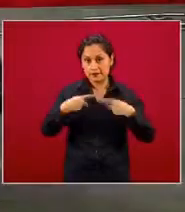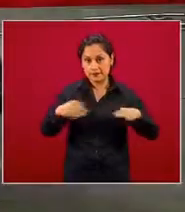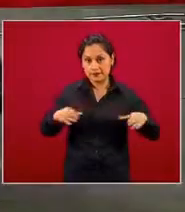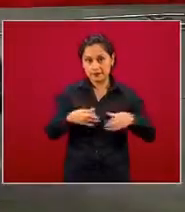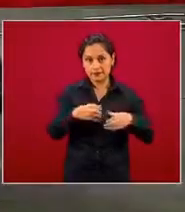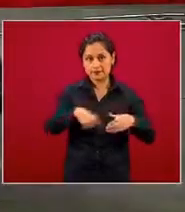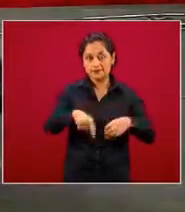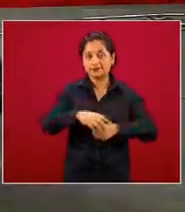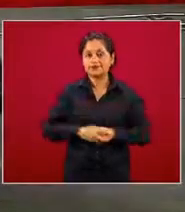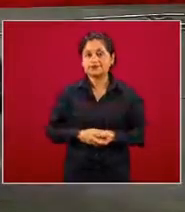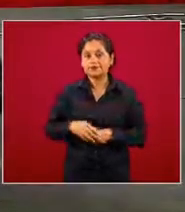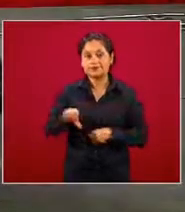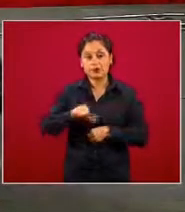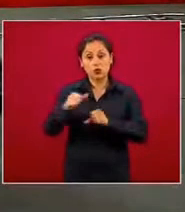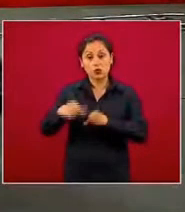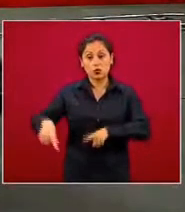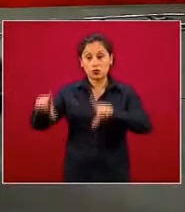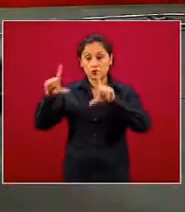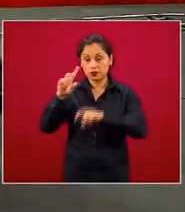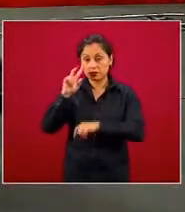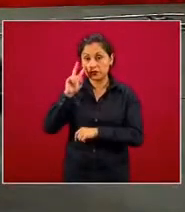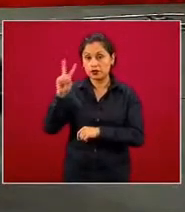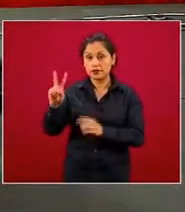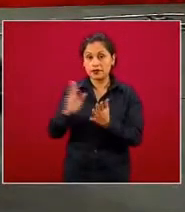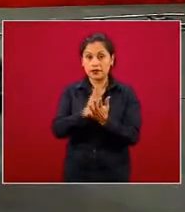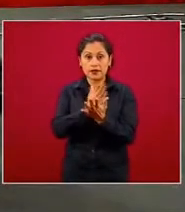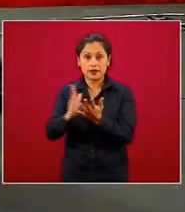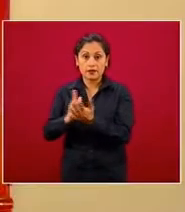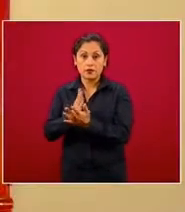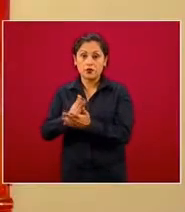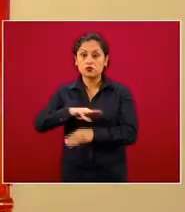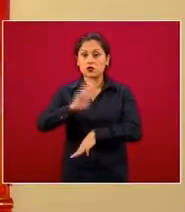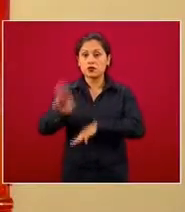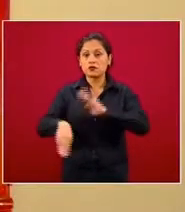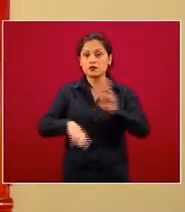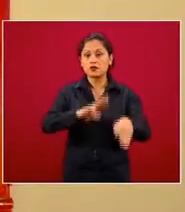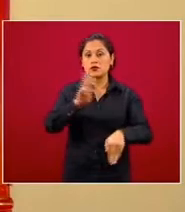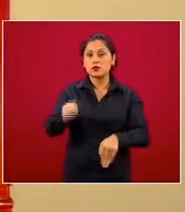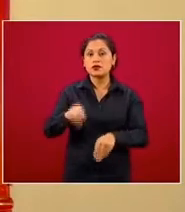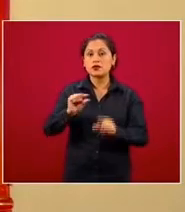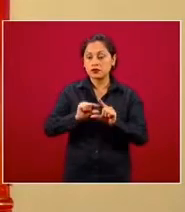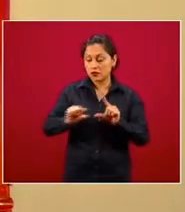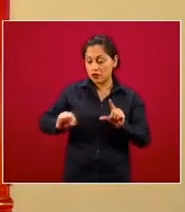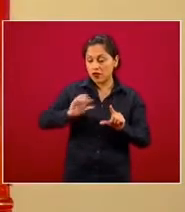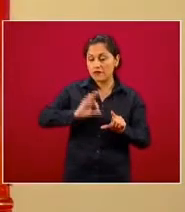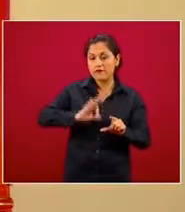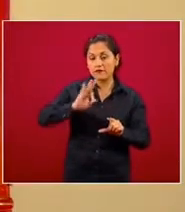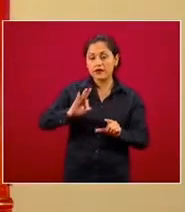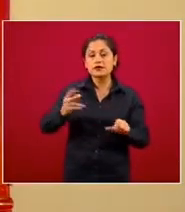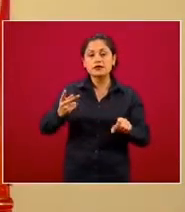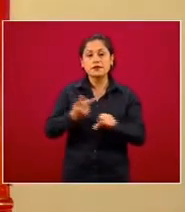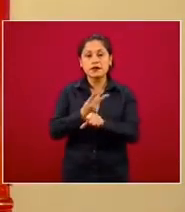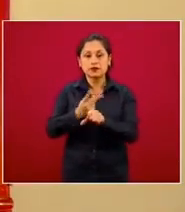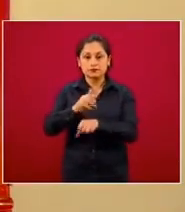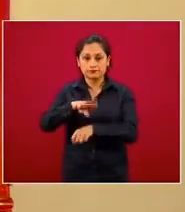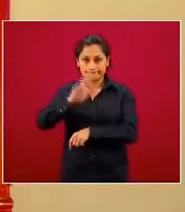100,000 inhabitants. This is distribution of deaths by date of death.